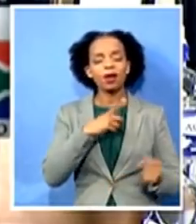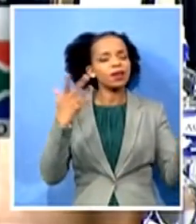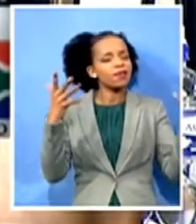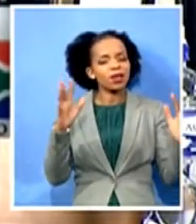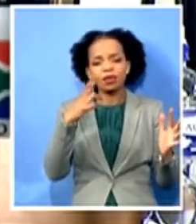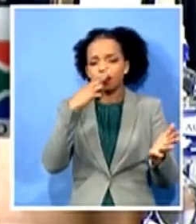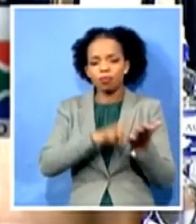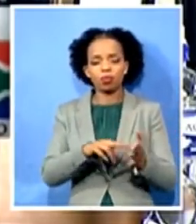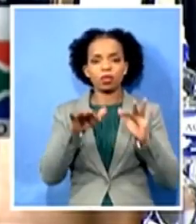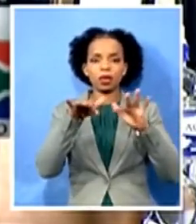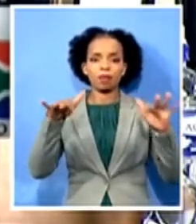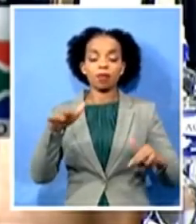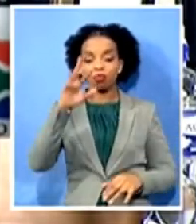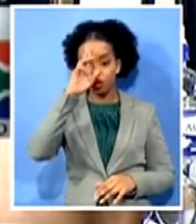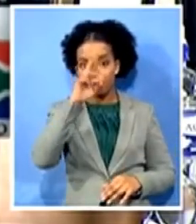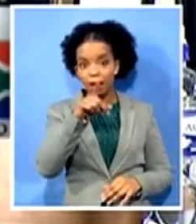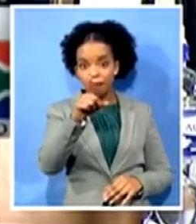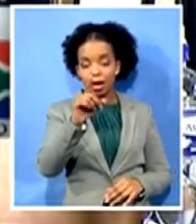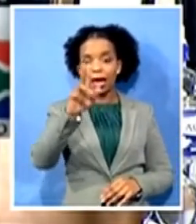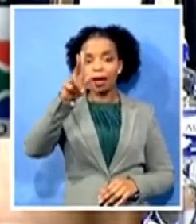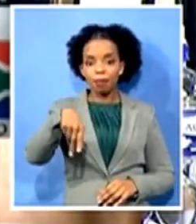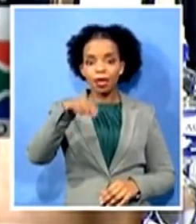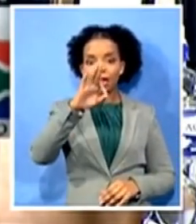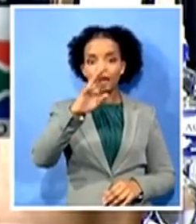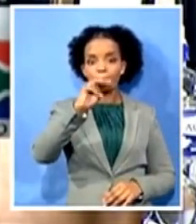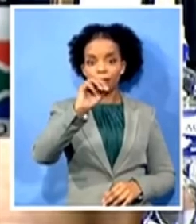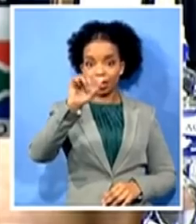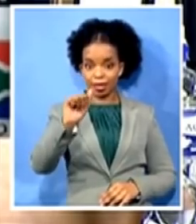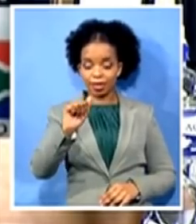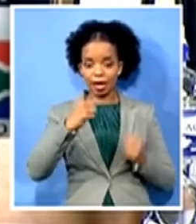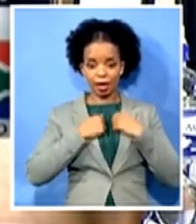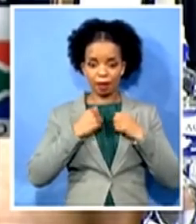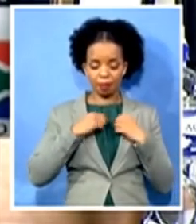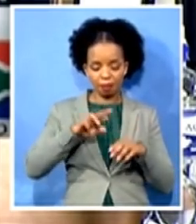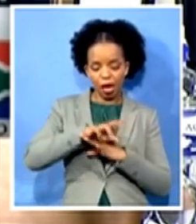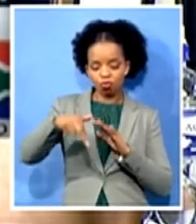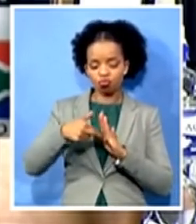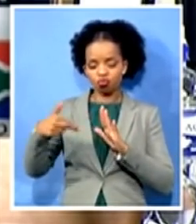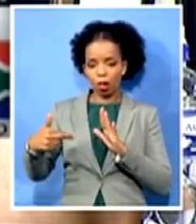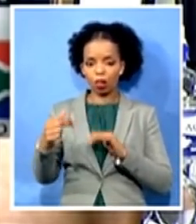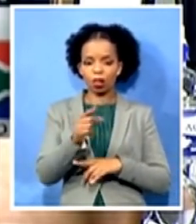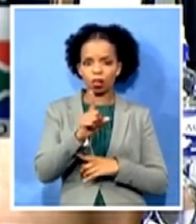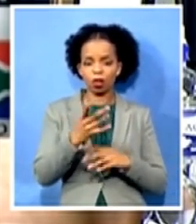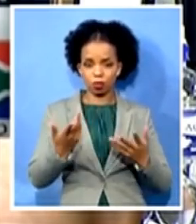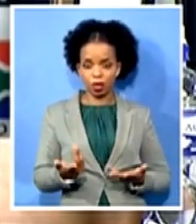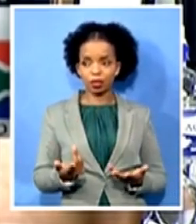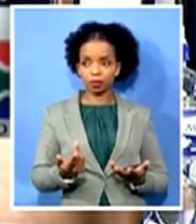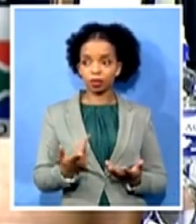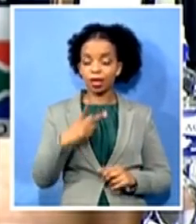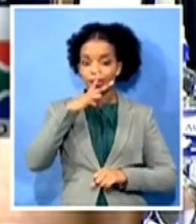PFMA, my role is to take the needs of the majority of the people I